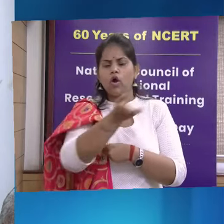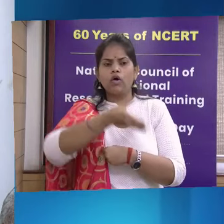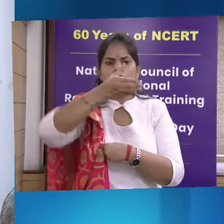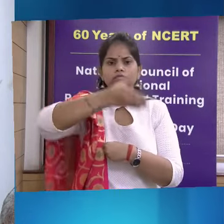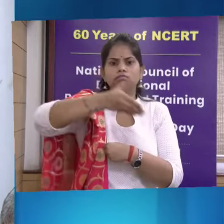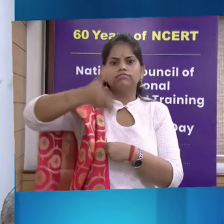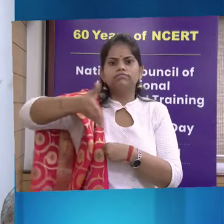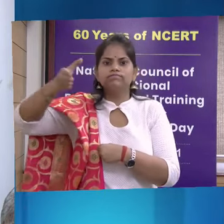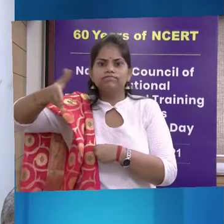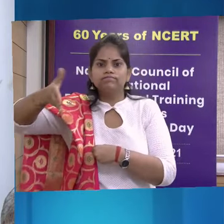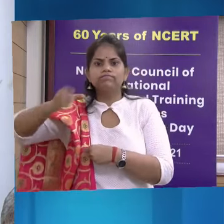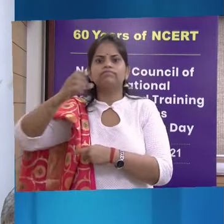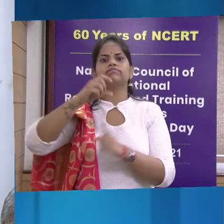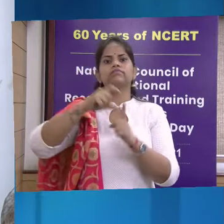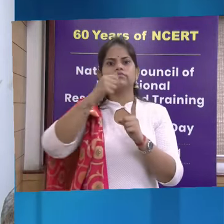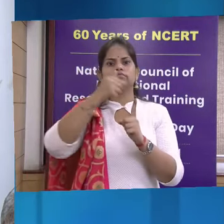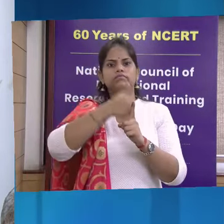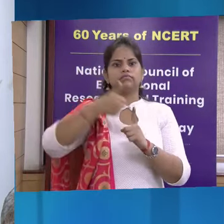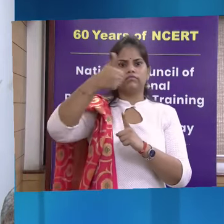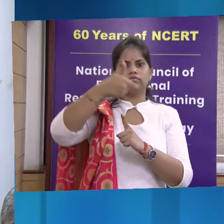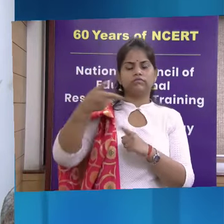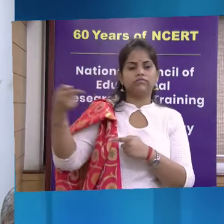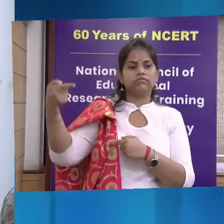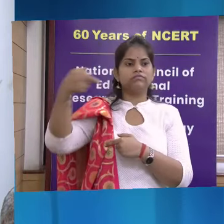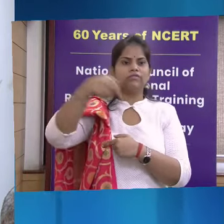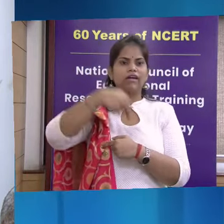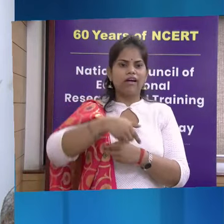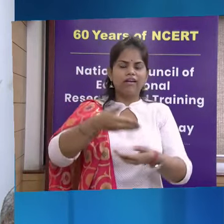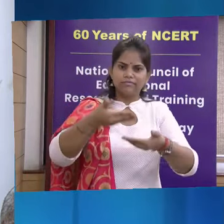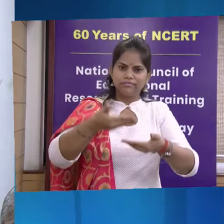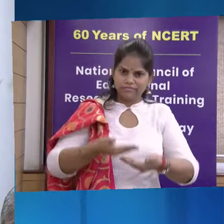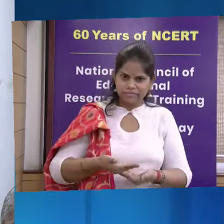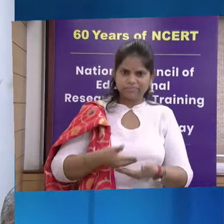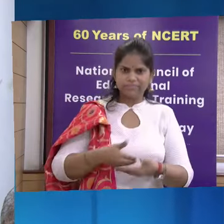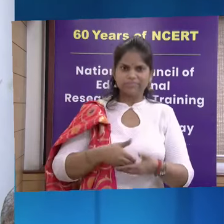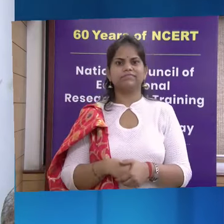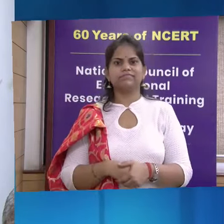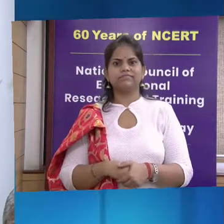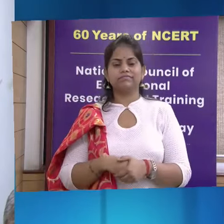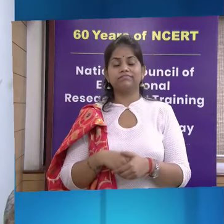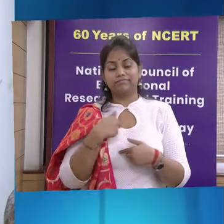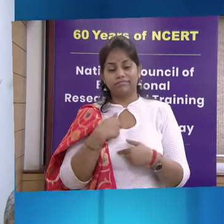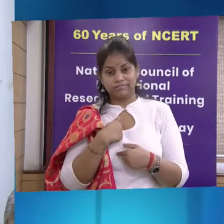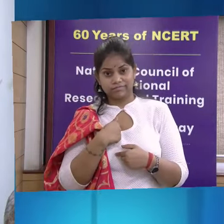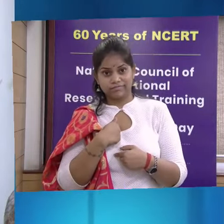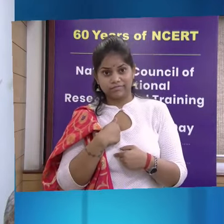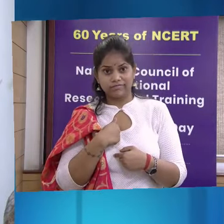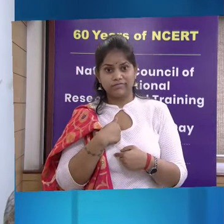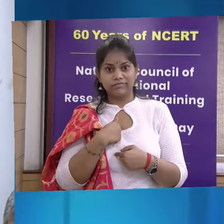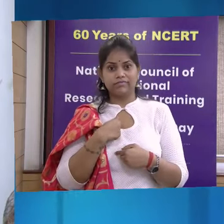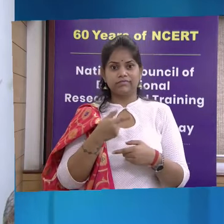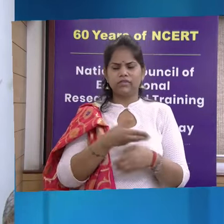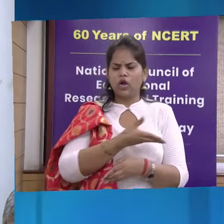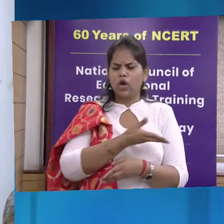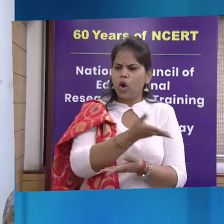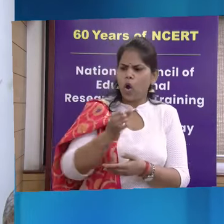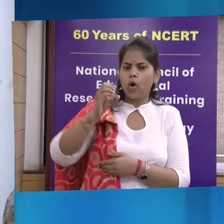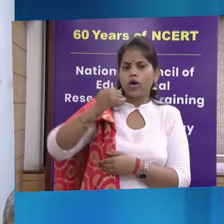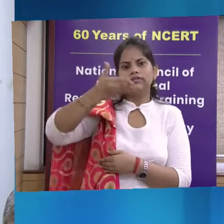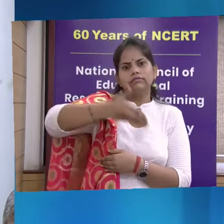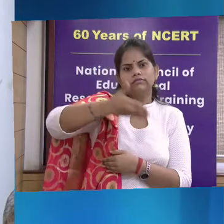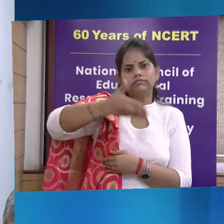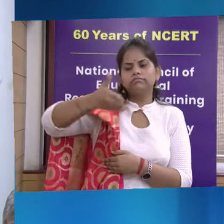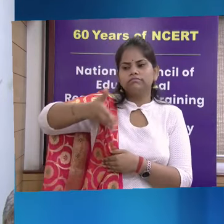dignitaries present here to grace the occasion. I also extend my greetings to all the members